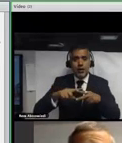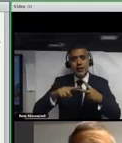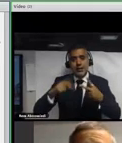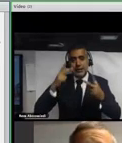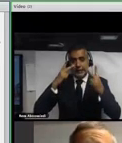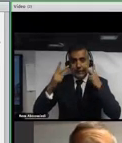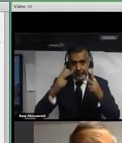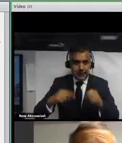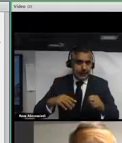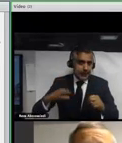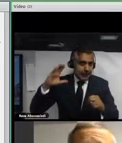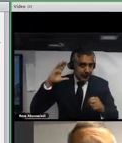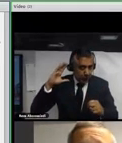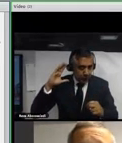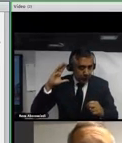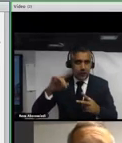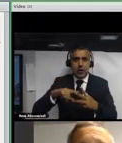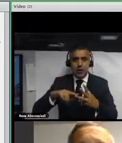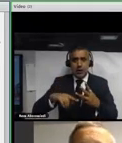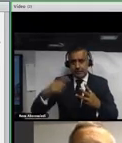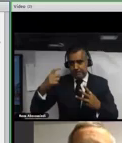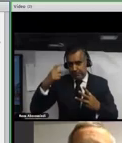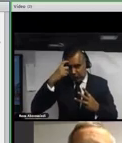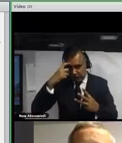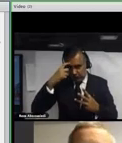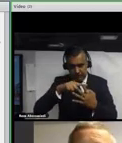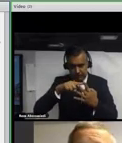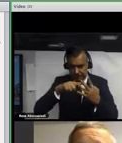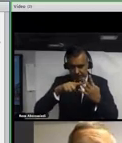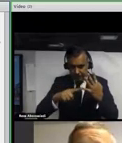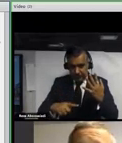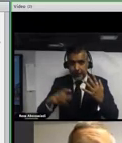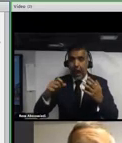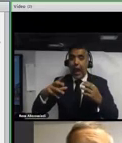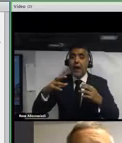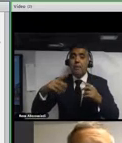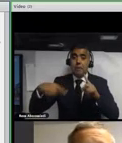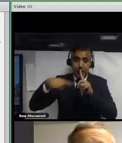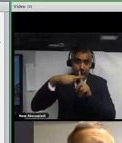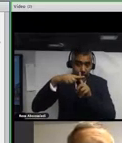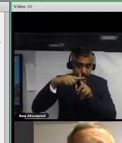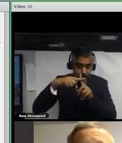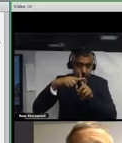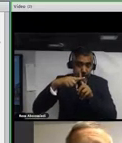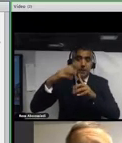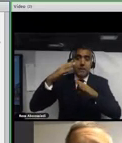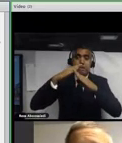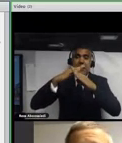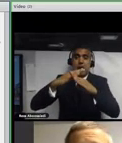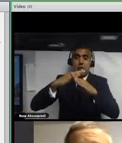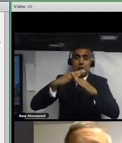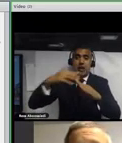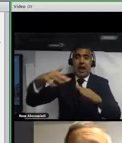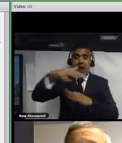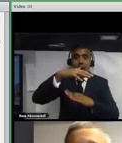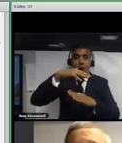hearing, certain cognition, then if there are barriers in the